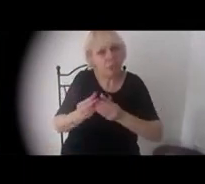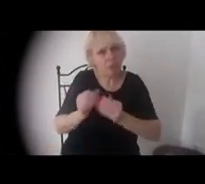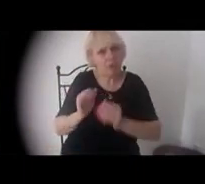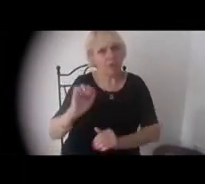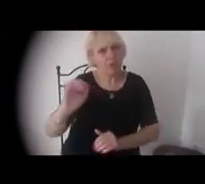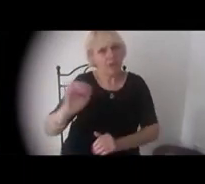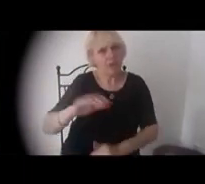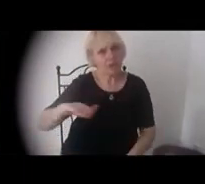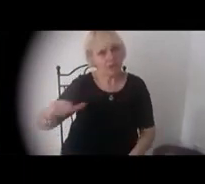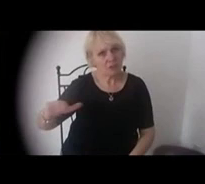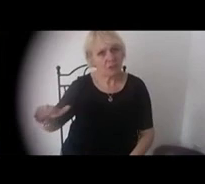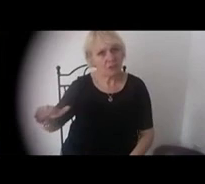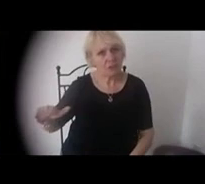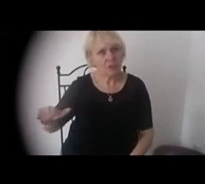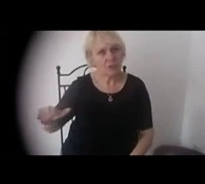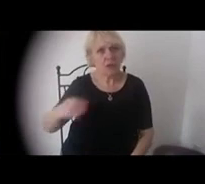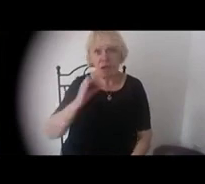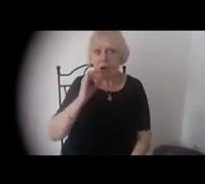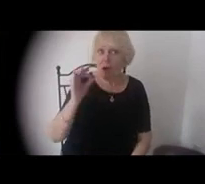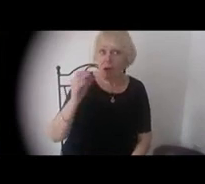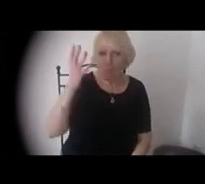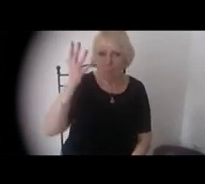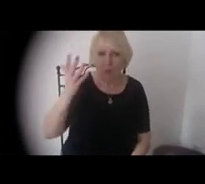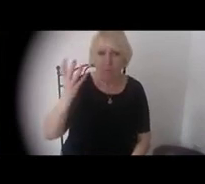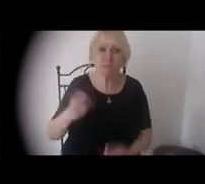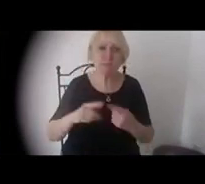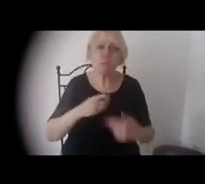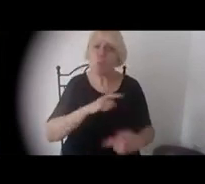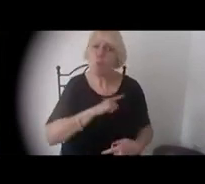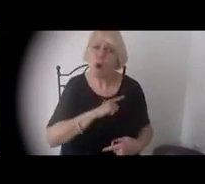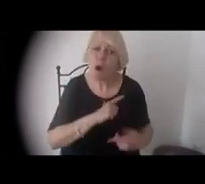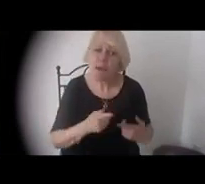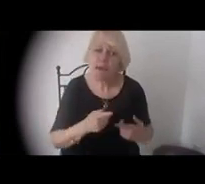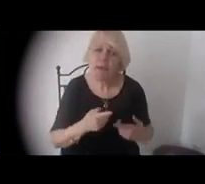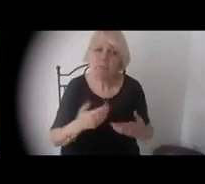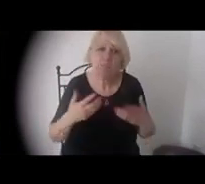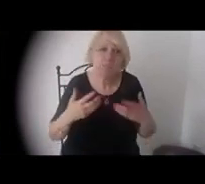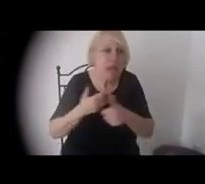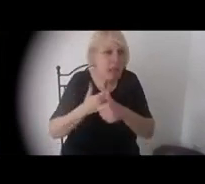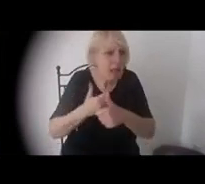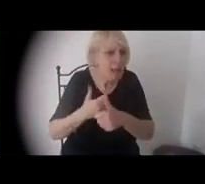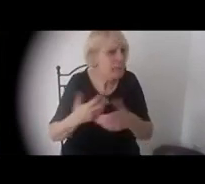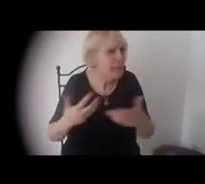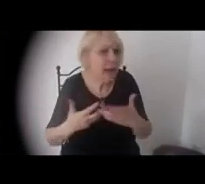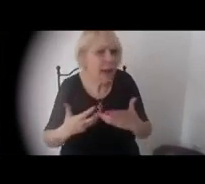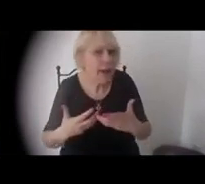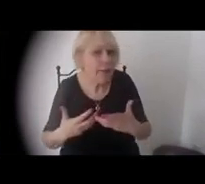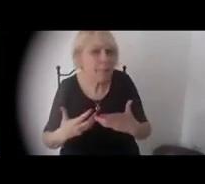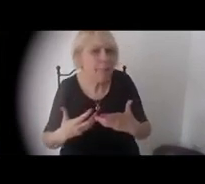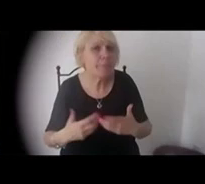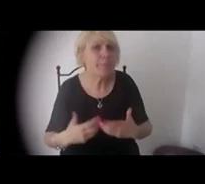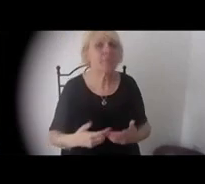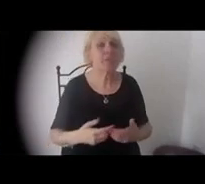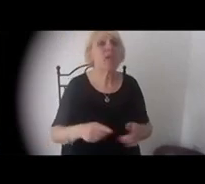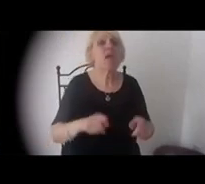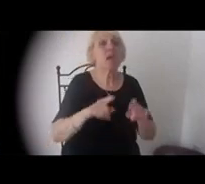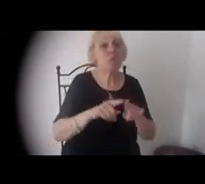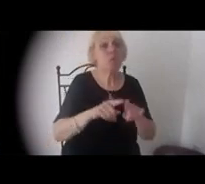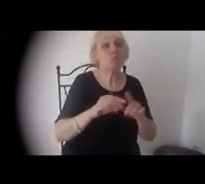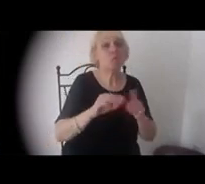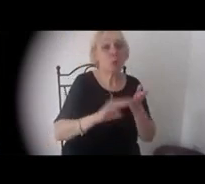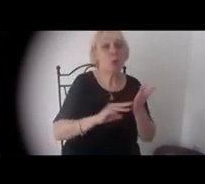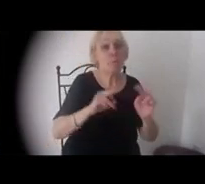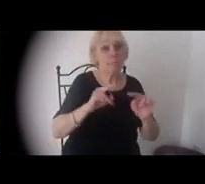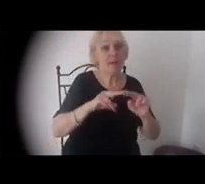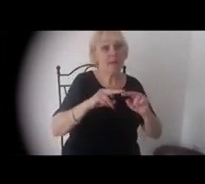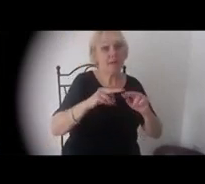worried about, why they're worried, how we might be able to help, and having sources of help and support for parents. So, for example, Emma,